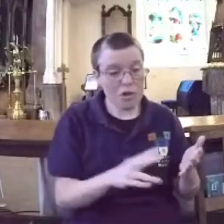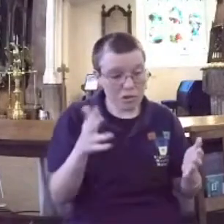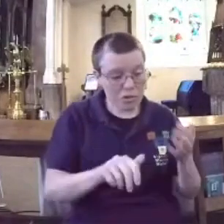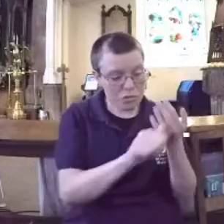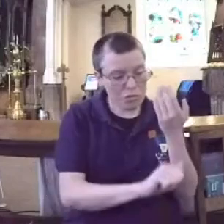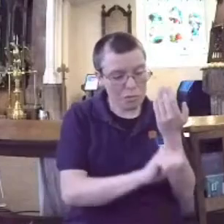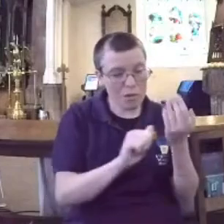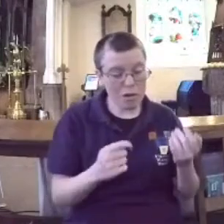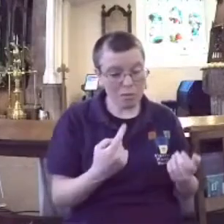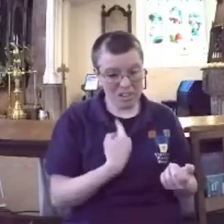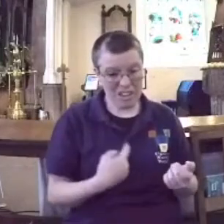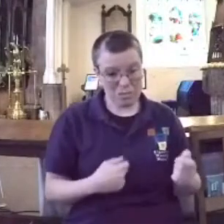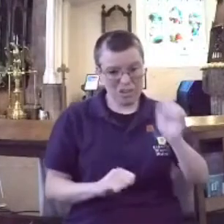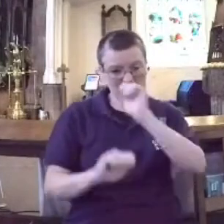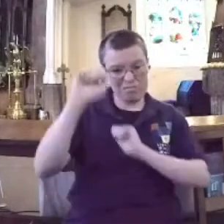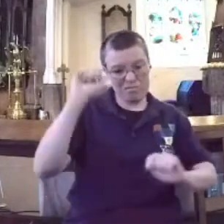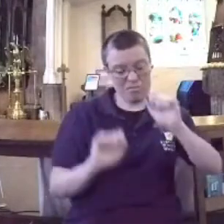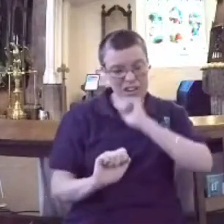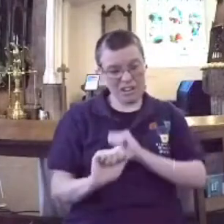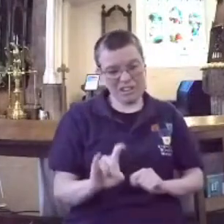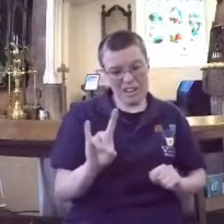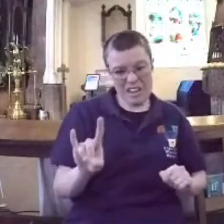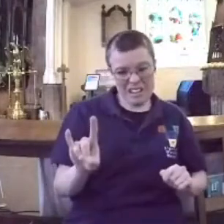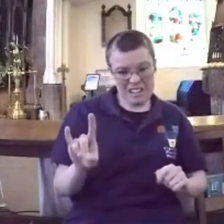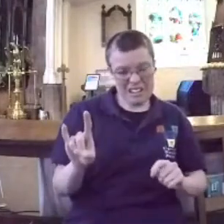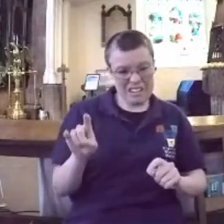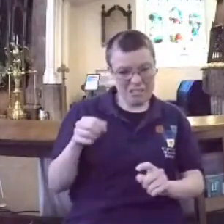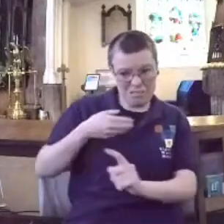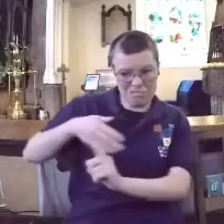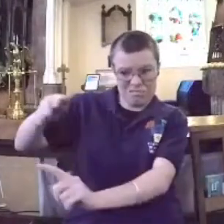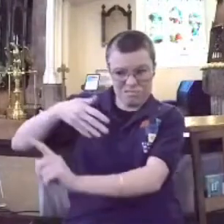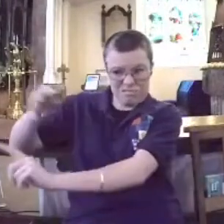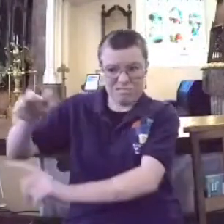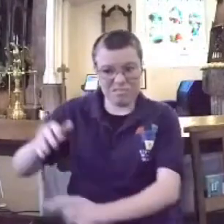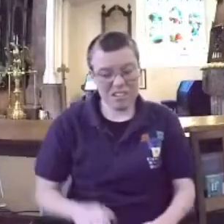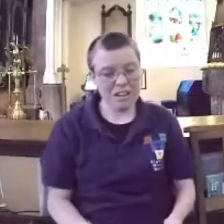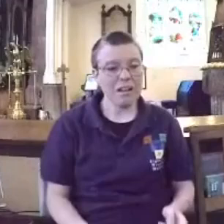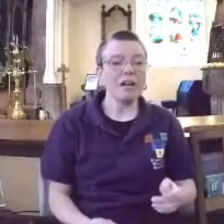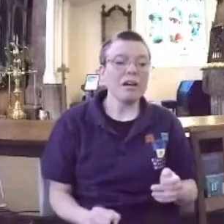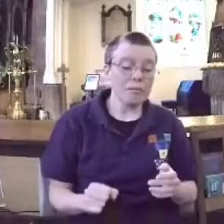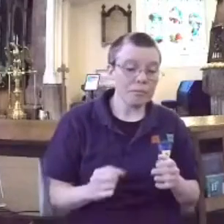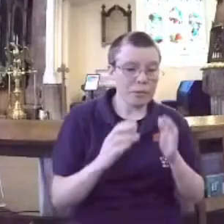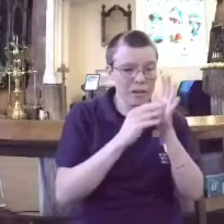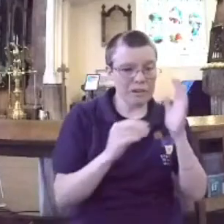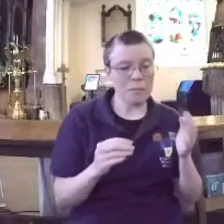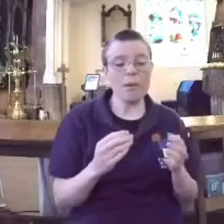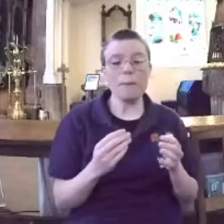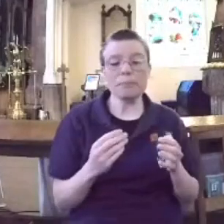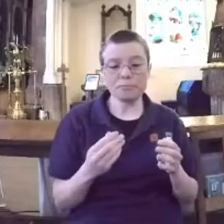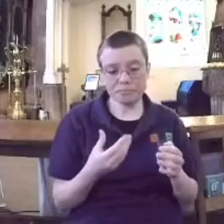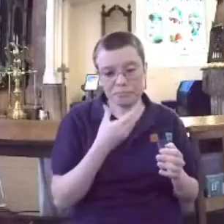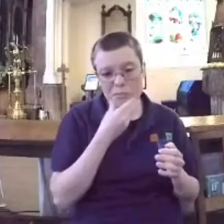and drive the devil away. Man shall not live by bread alone, for instance, comes from Deuteronomy chapter 8, verse